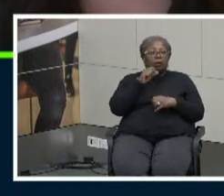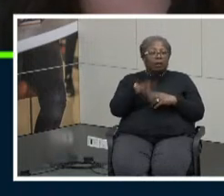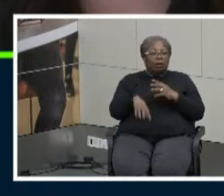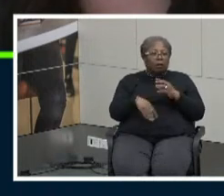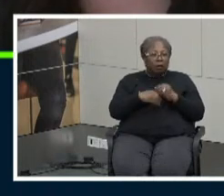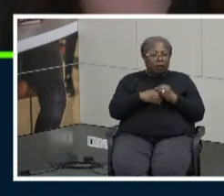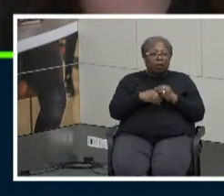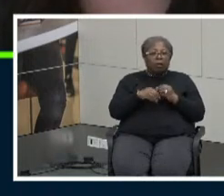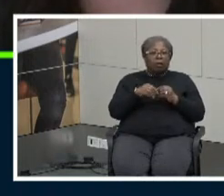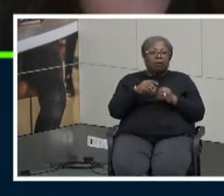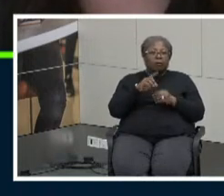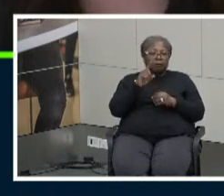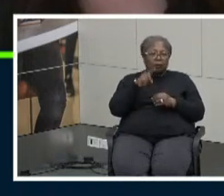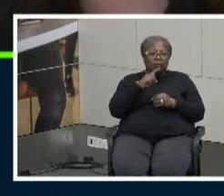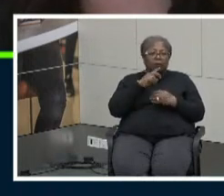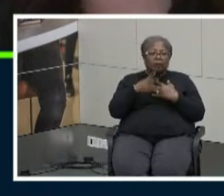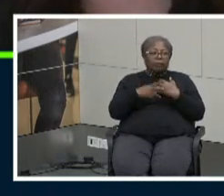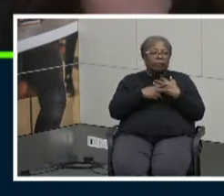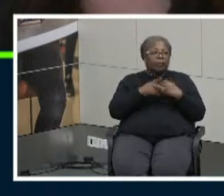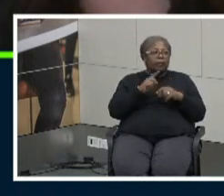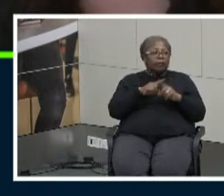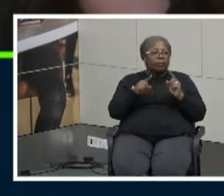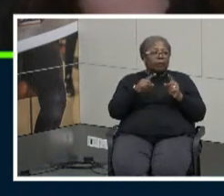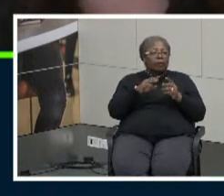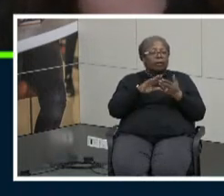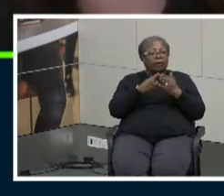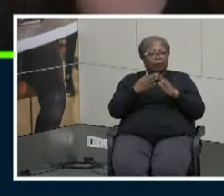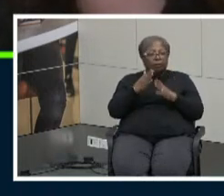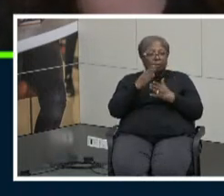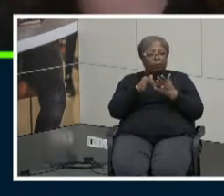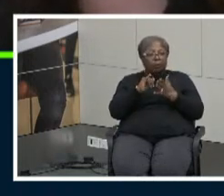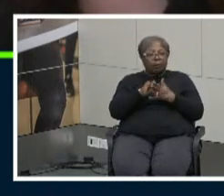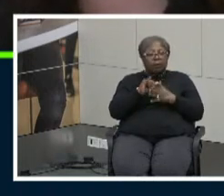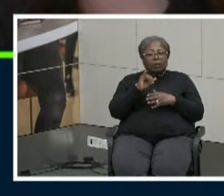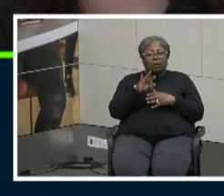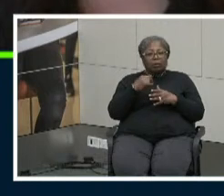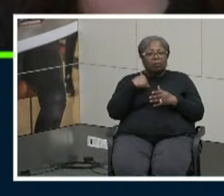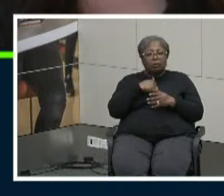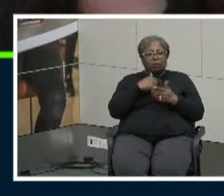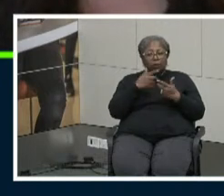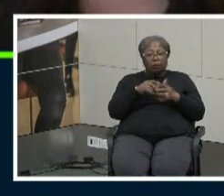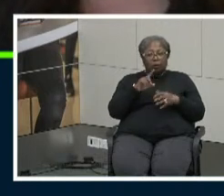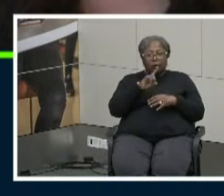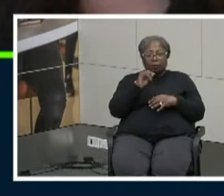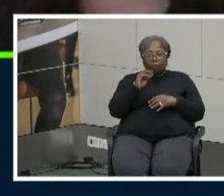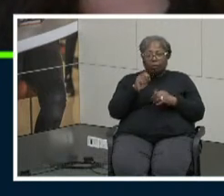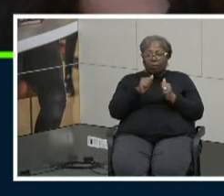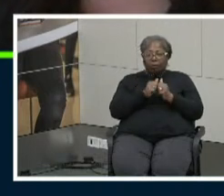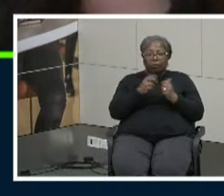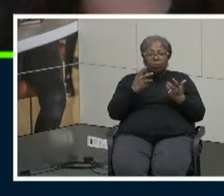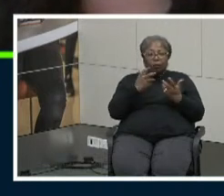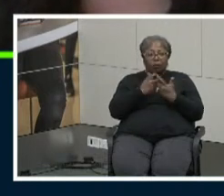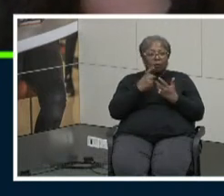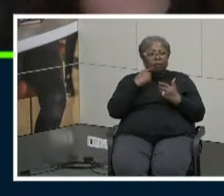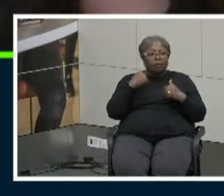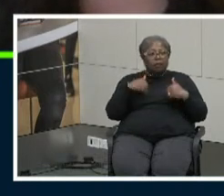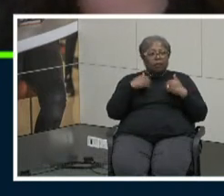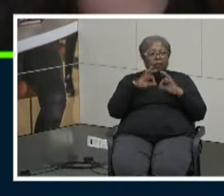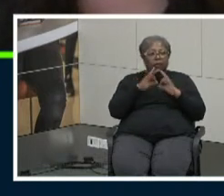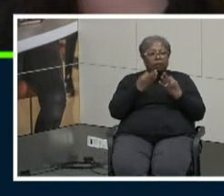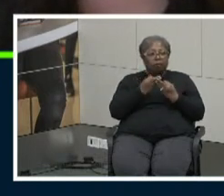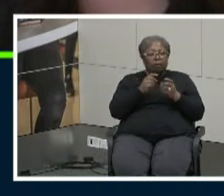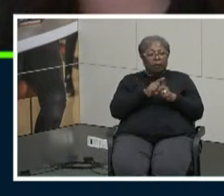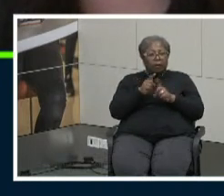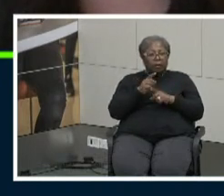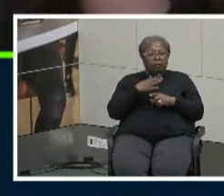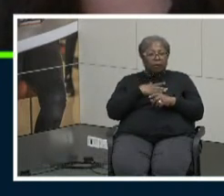culture at Wharton should be preserved but the neighborhood is part of that if won loses its zoning with no accommodations for young families like mine who